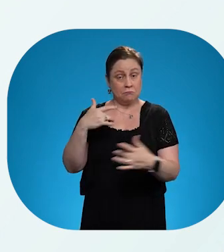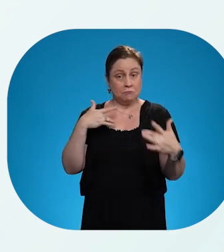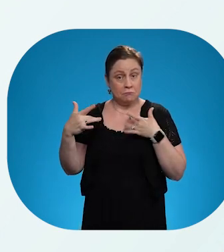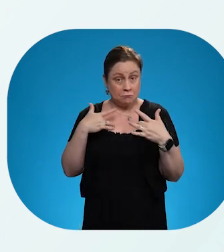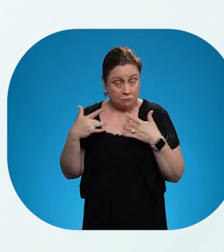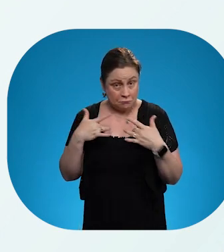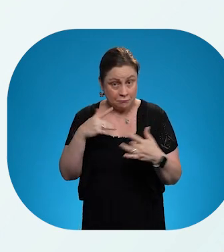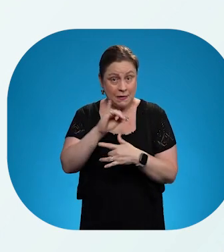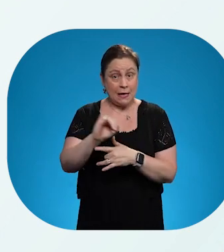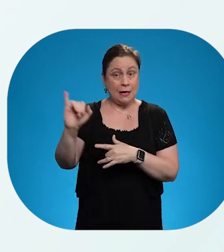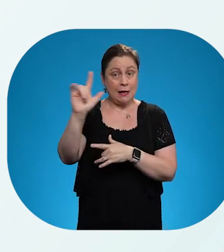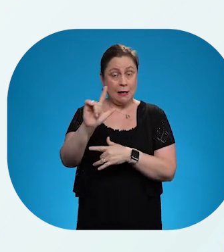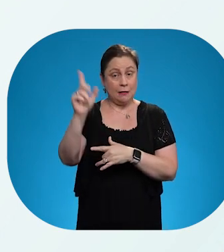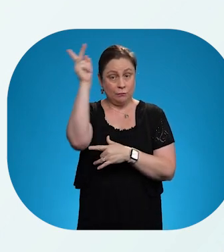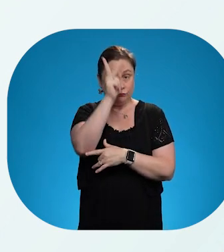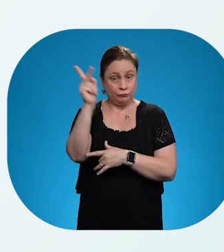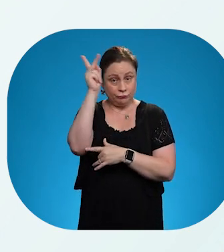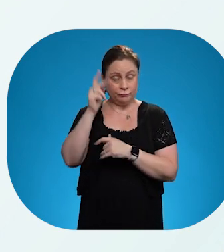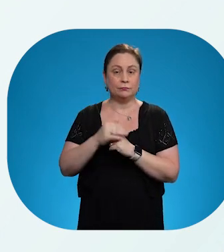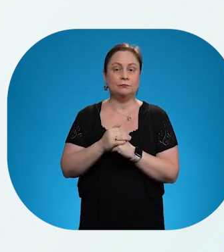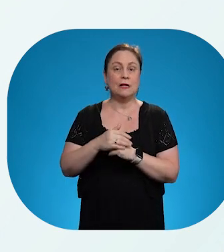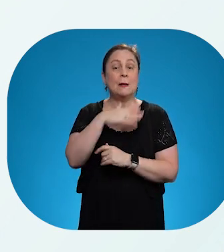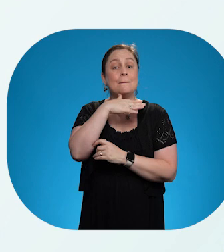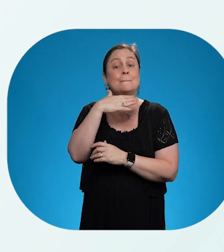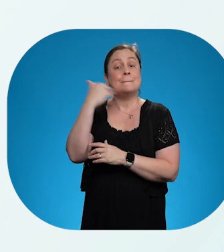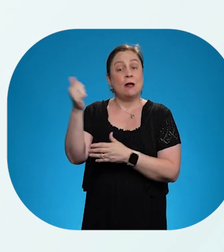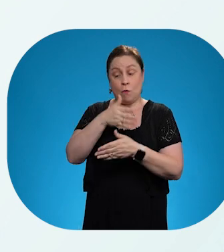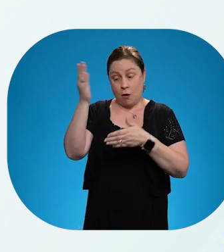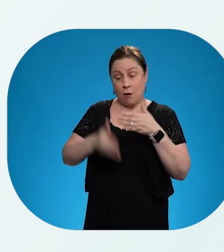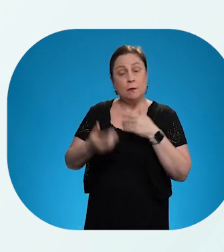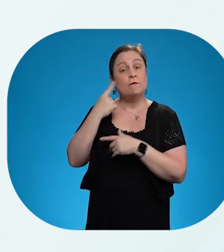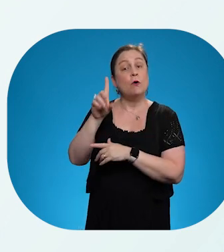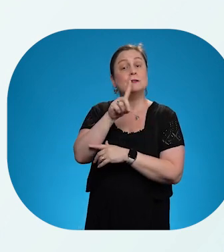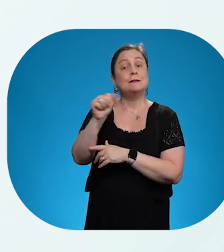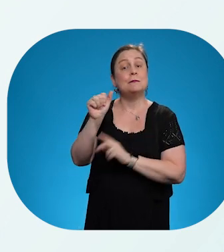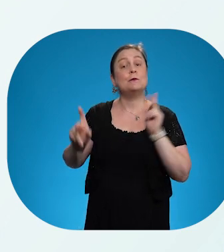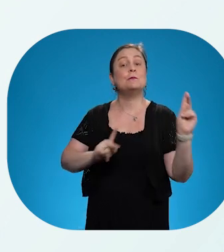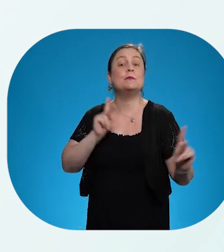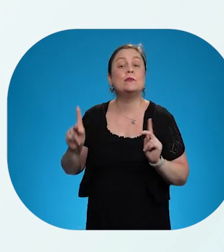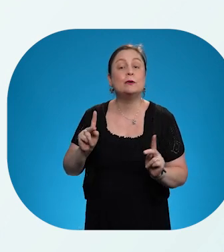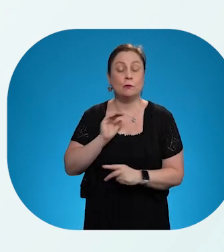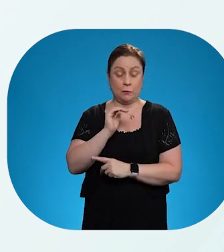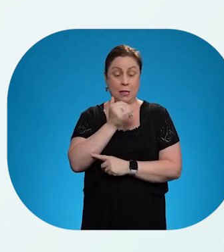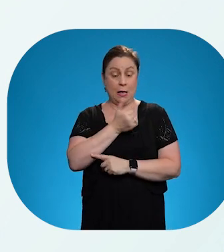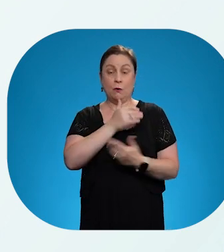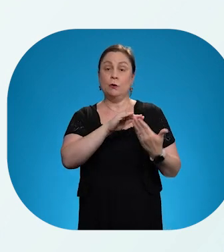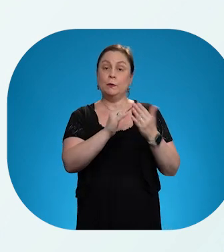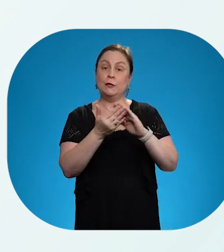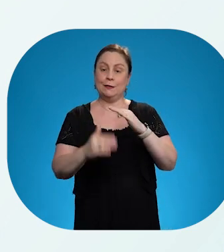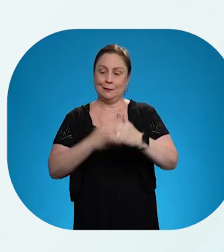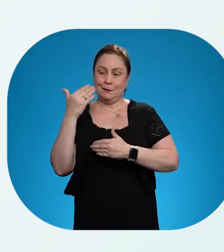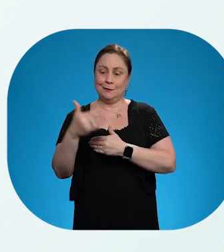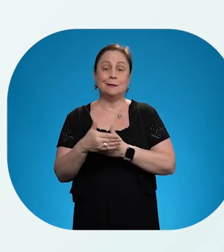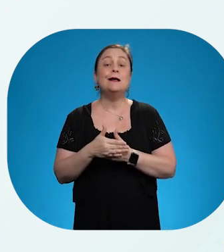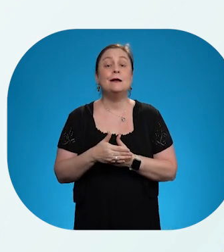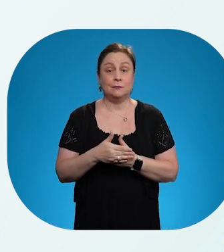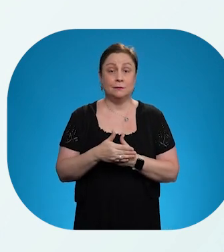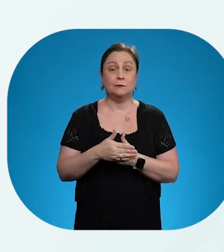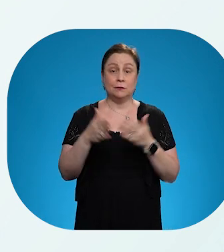IL philosophy. Better outcomes for disabled people in our communities when the next public health emergency